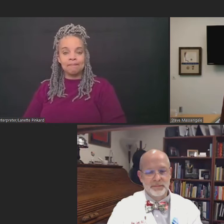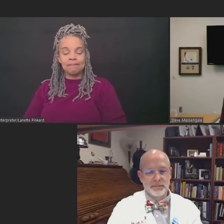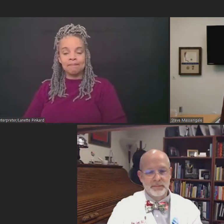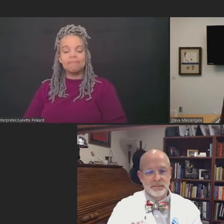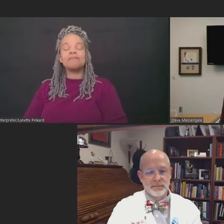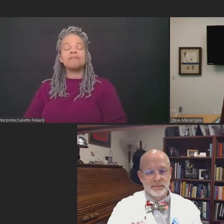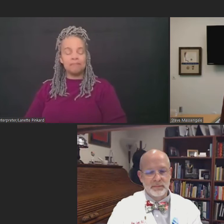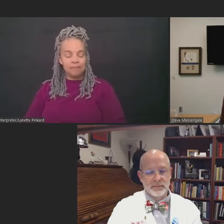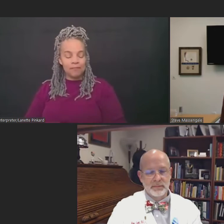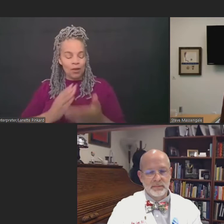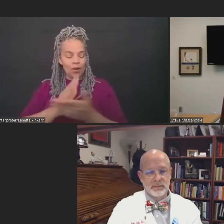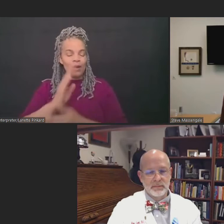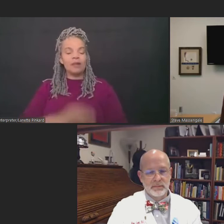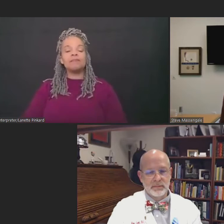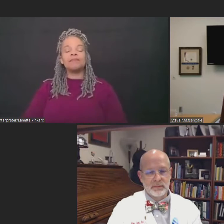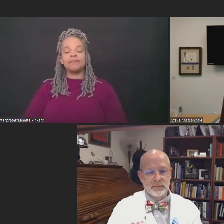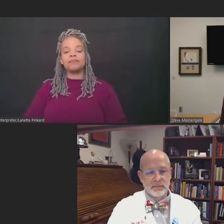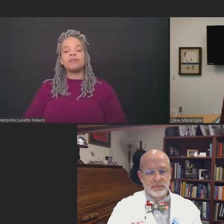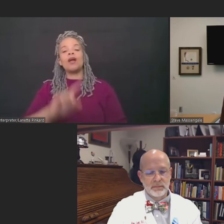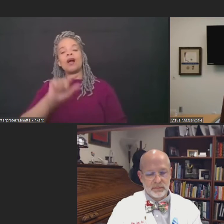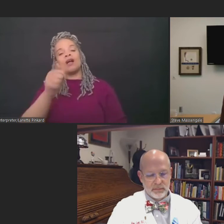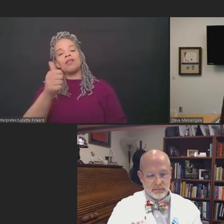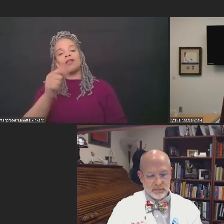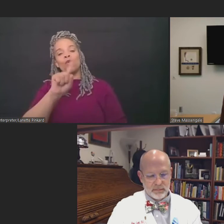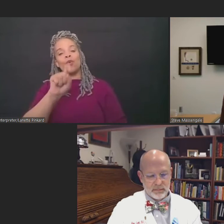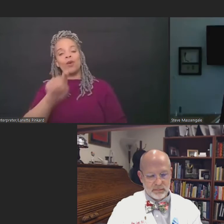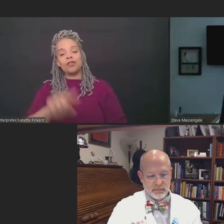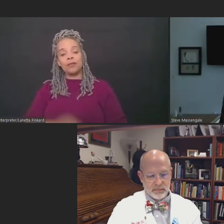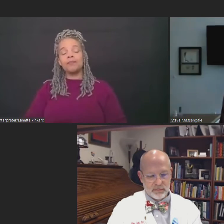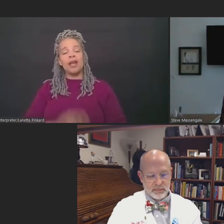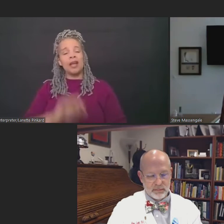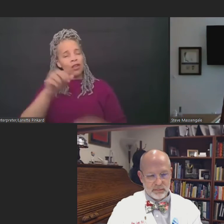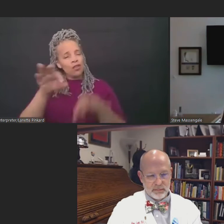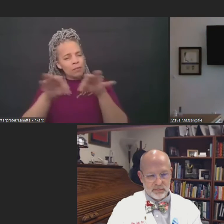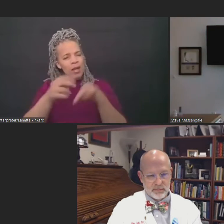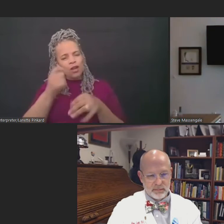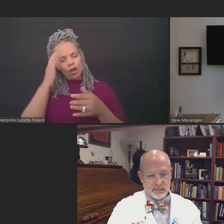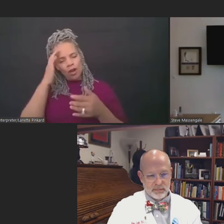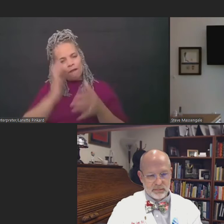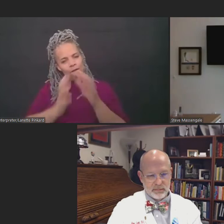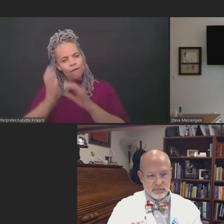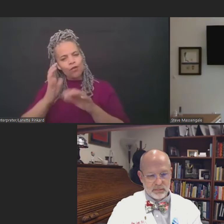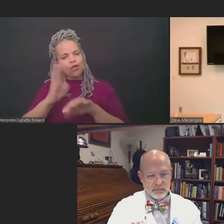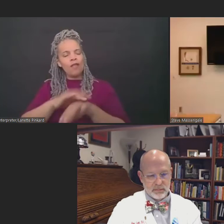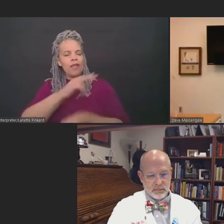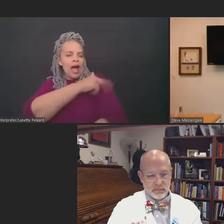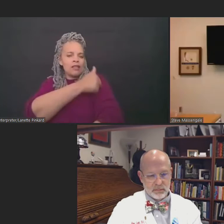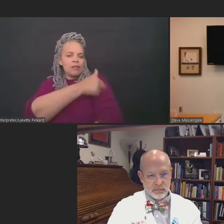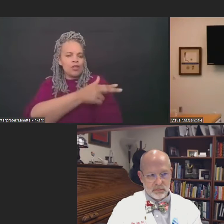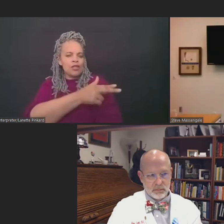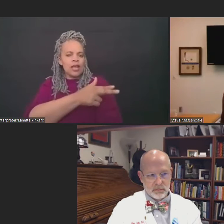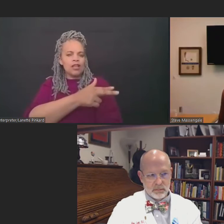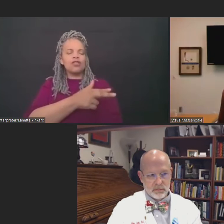All right. One other thing I wanted to ask, if you could just explain, it's a little confusing on the hospitalization. One day it'll say